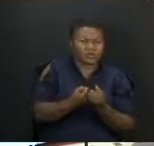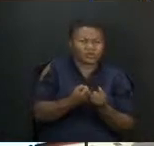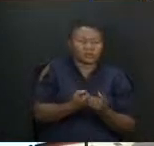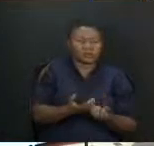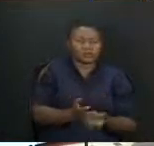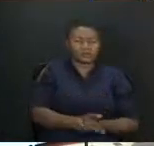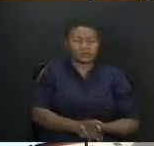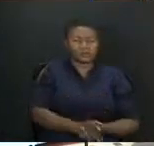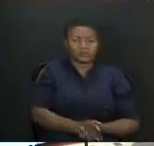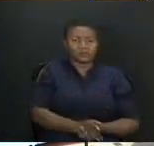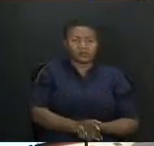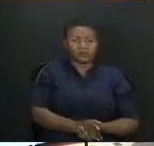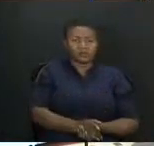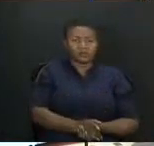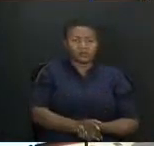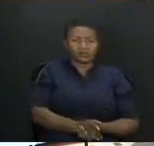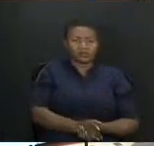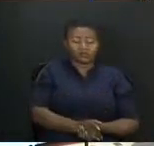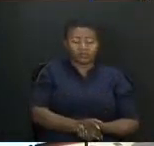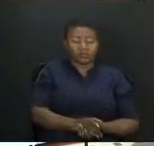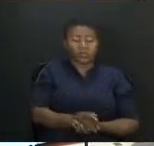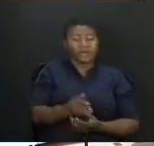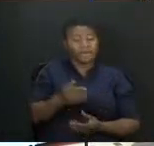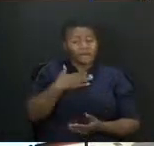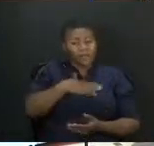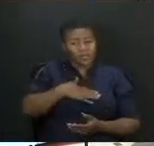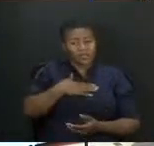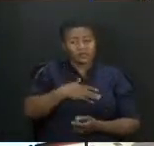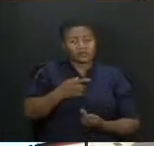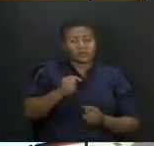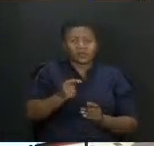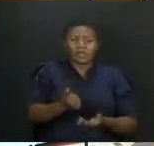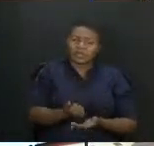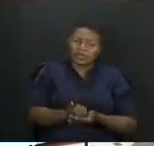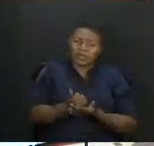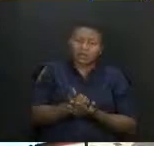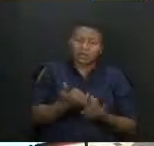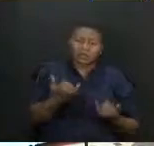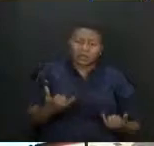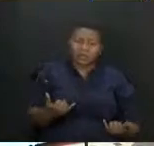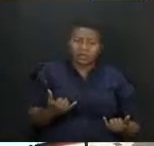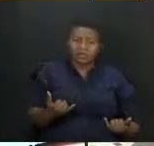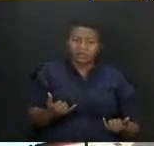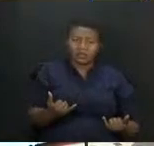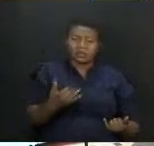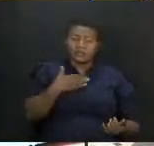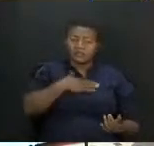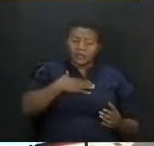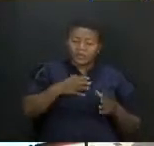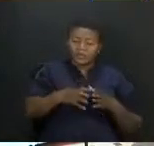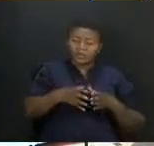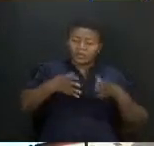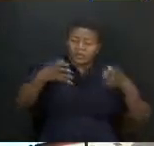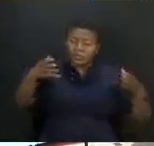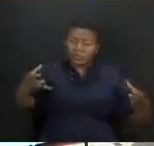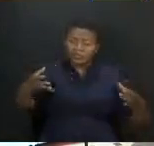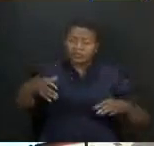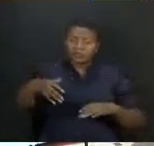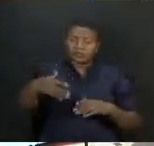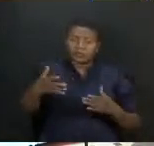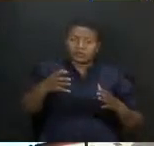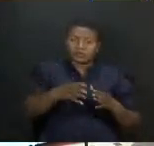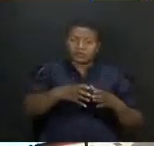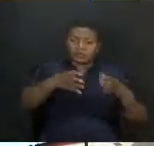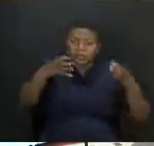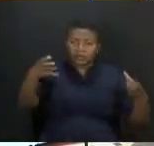Charity in times like this is very important. So, honorable majority members, this side we are in opposition.